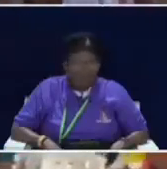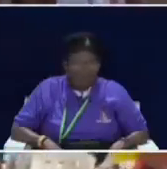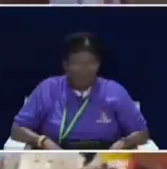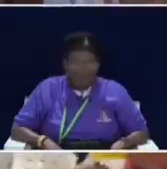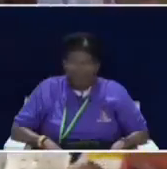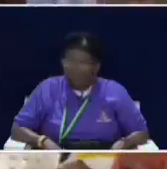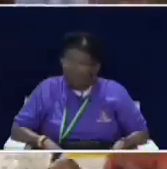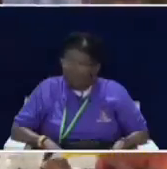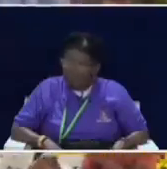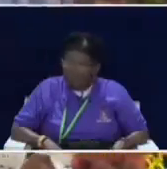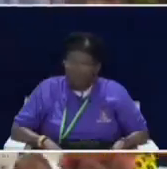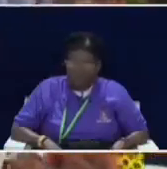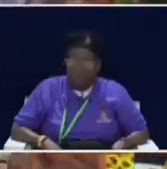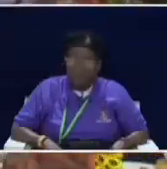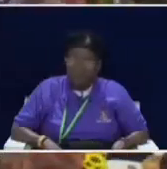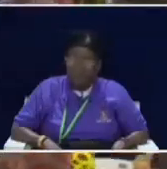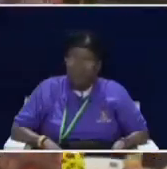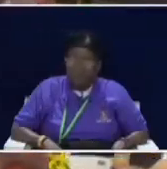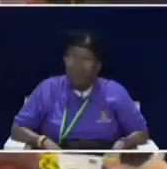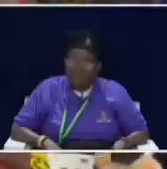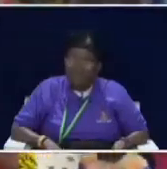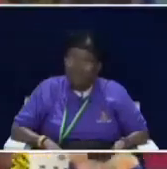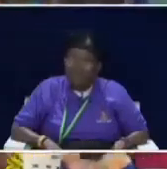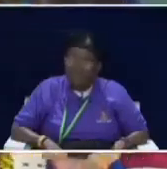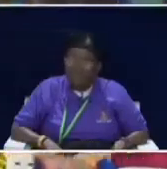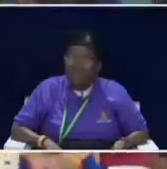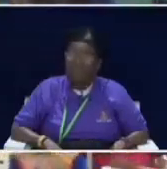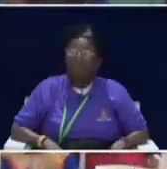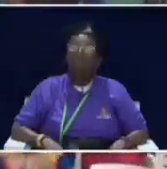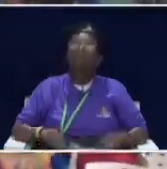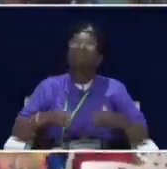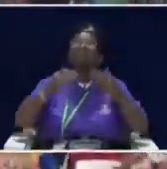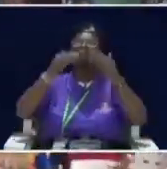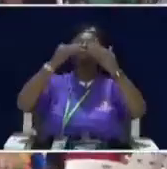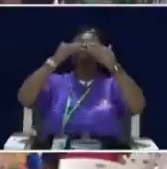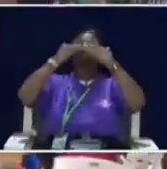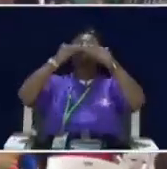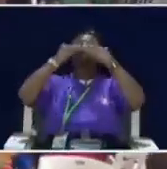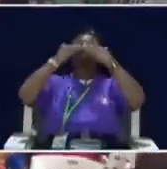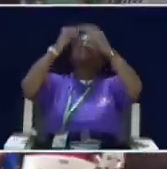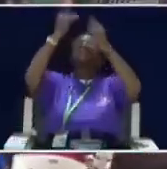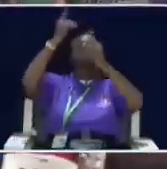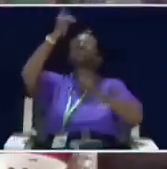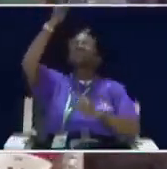Savior. Oh, thank you, Father. Thank you for loving me.